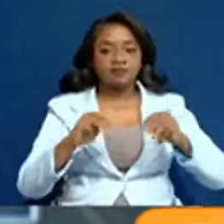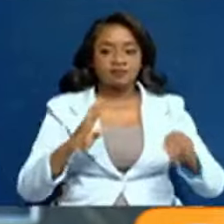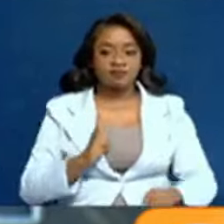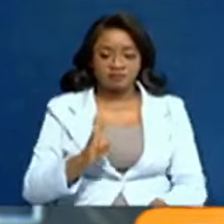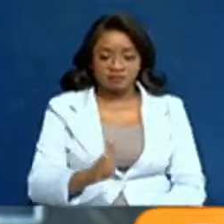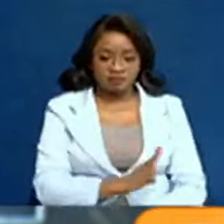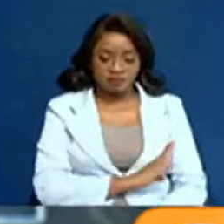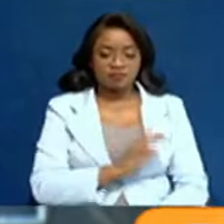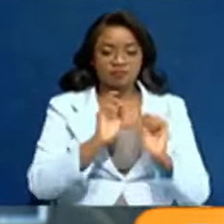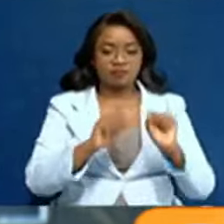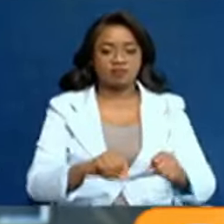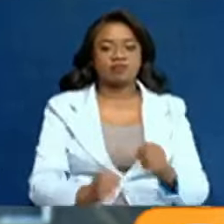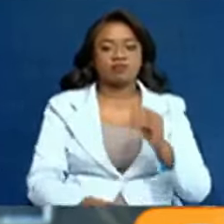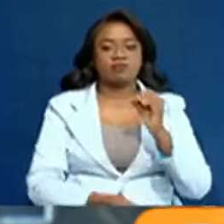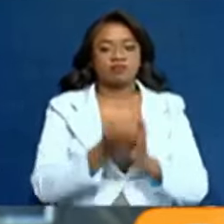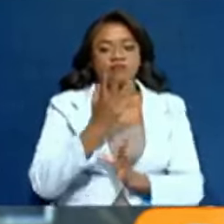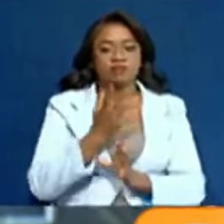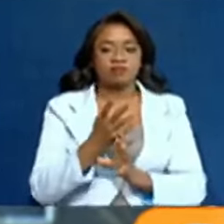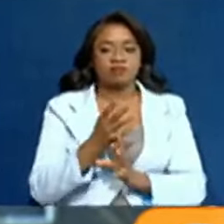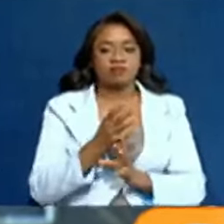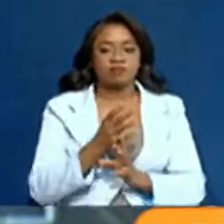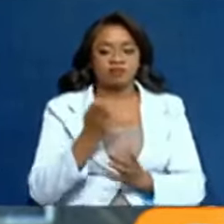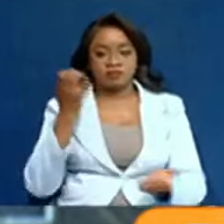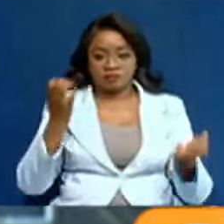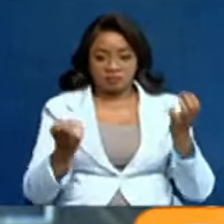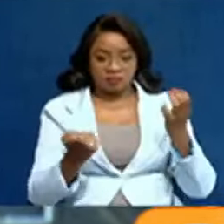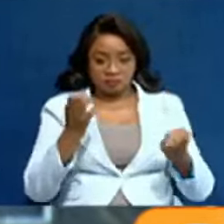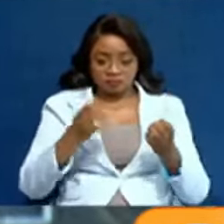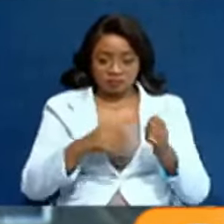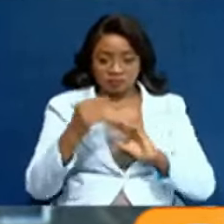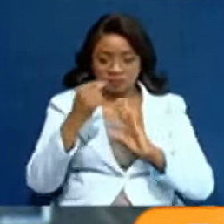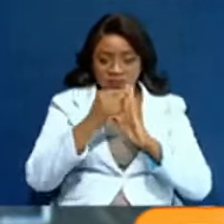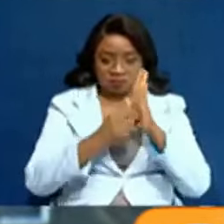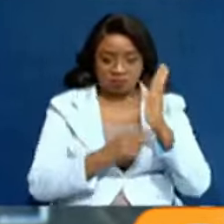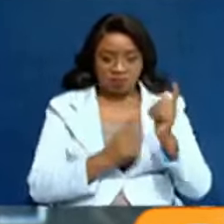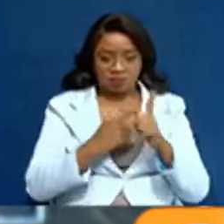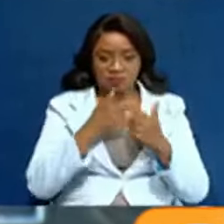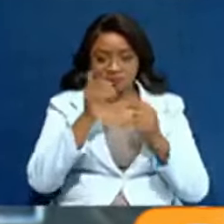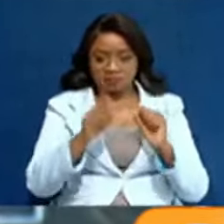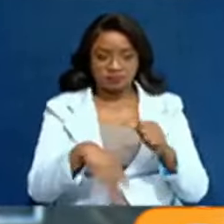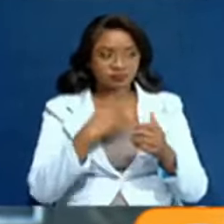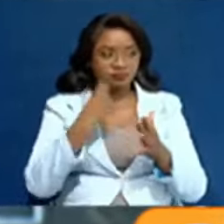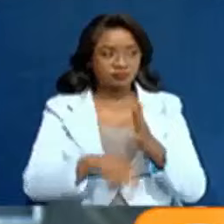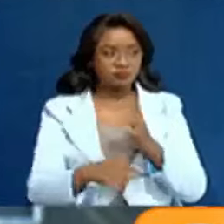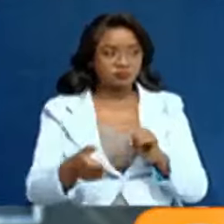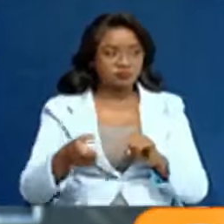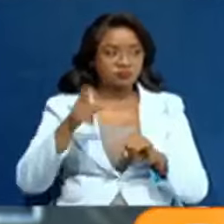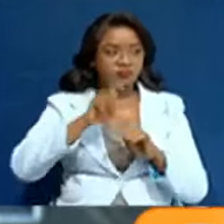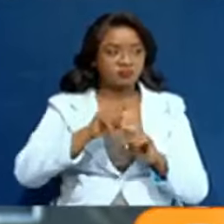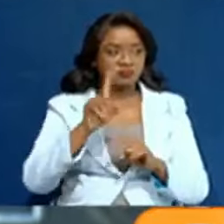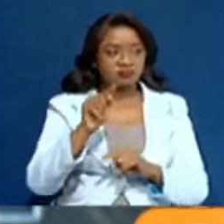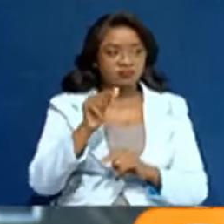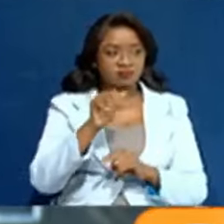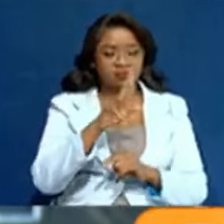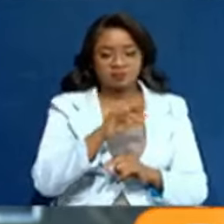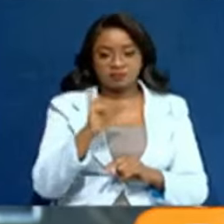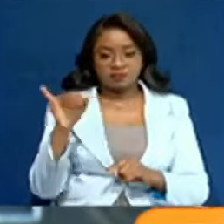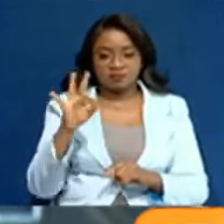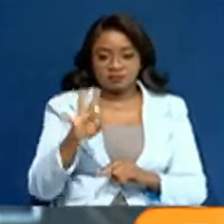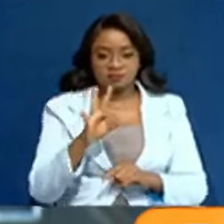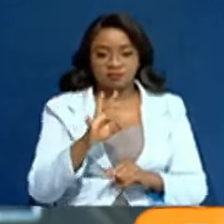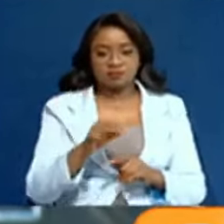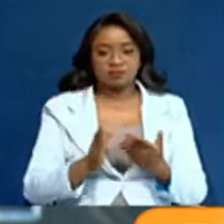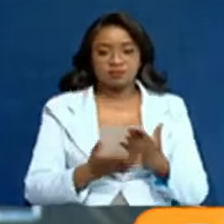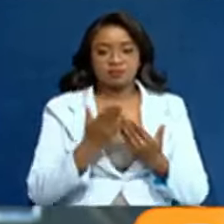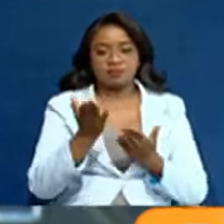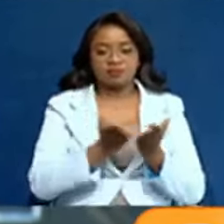role that is specific to the city. Now, with a new valuation role, you can charge an extra tariff because of the services that people are getting from